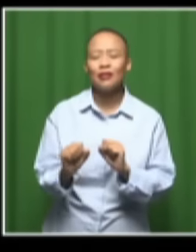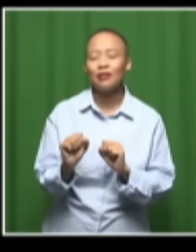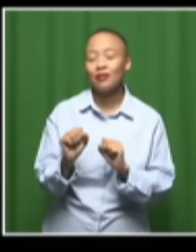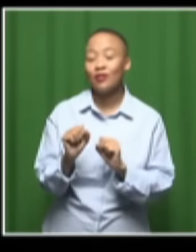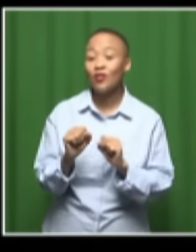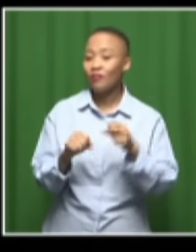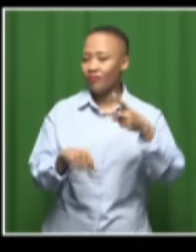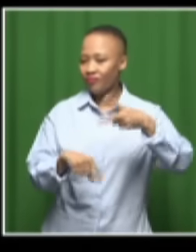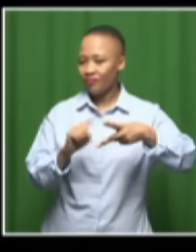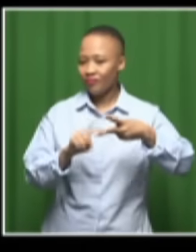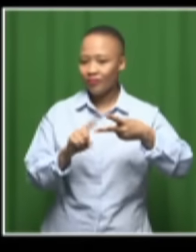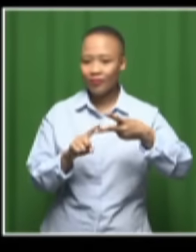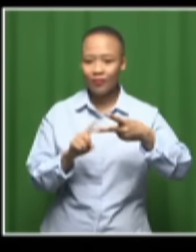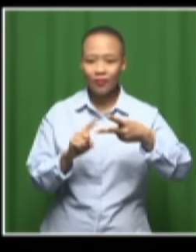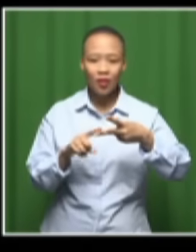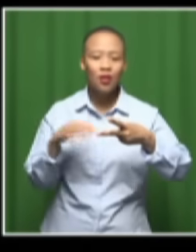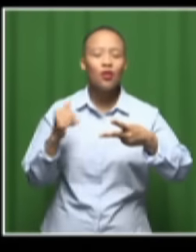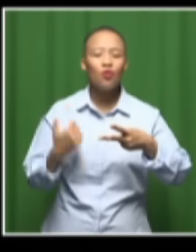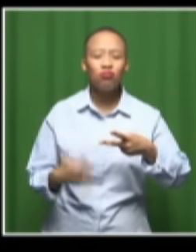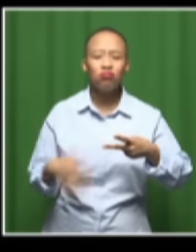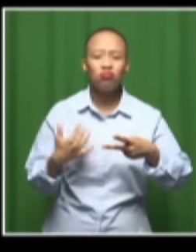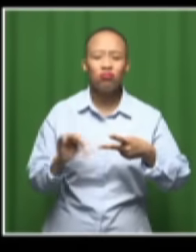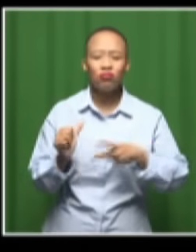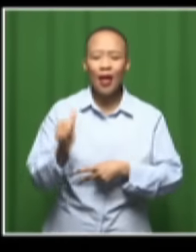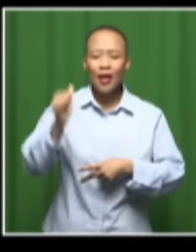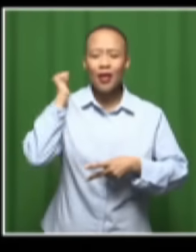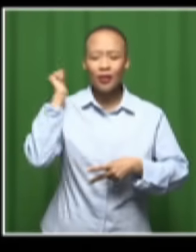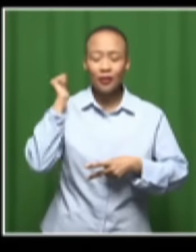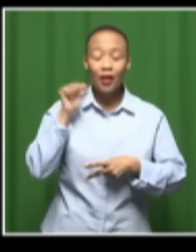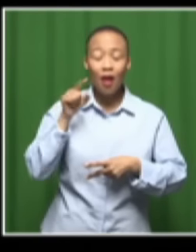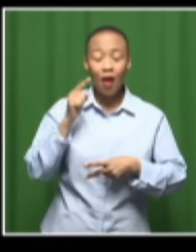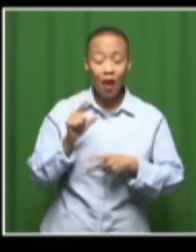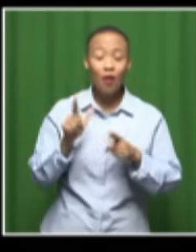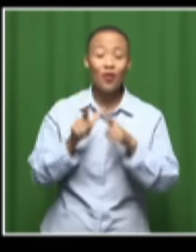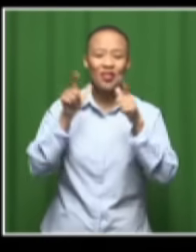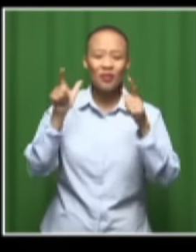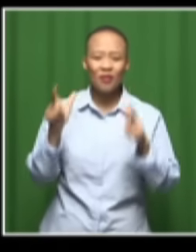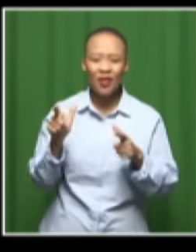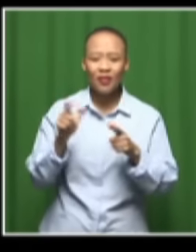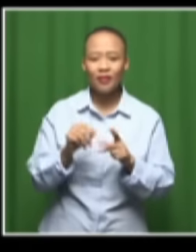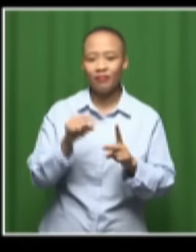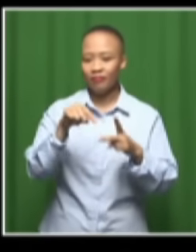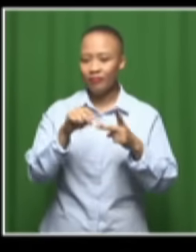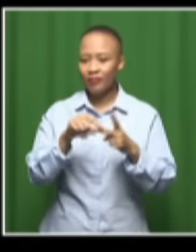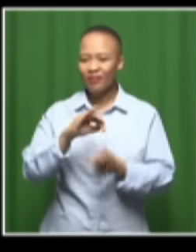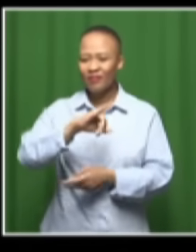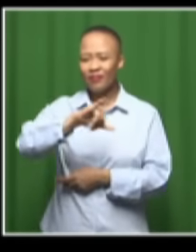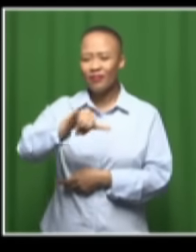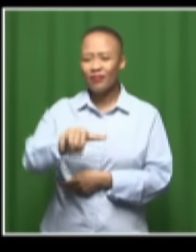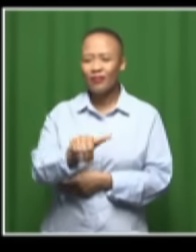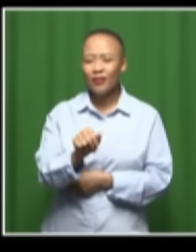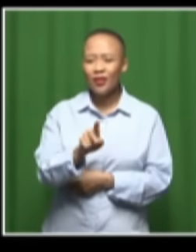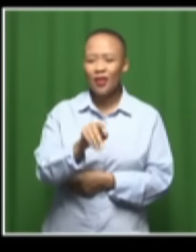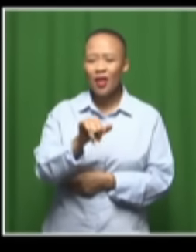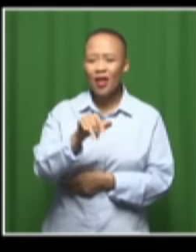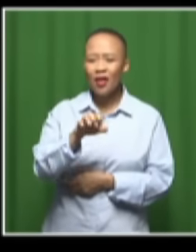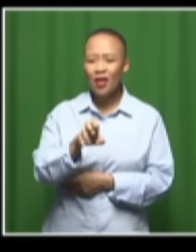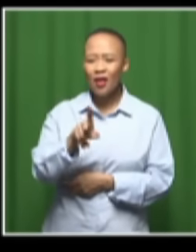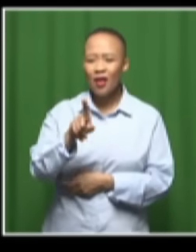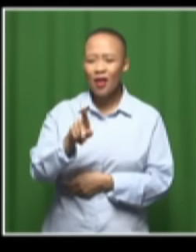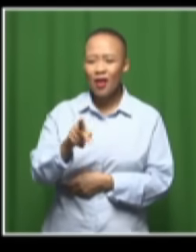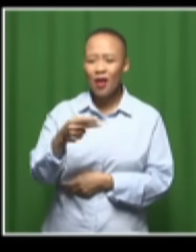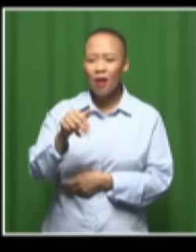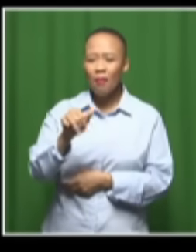topics, this one was massive yesterday on X, Leanne, Jackie Pamotse. Of course, she's been having that ongoing